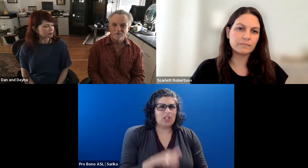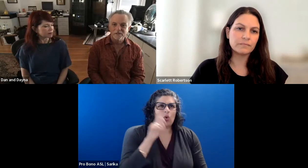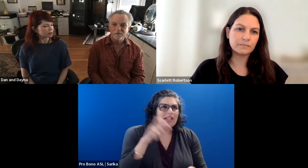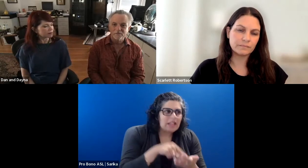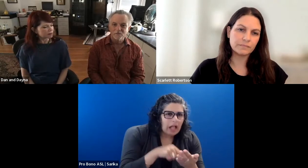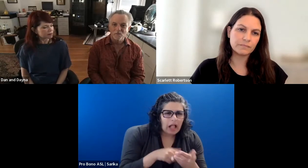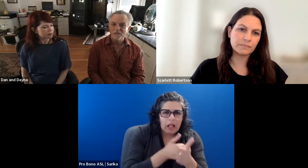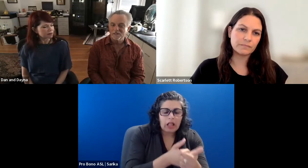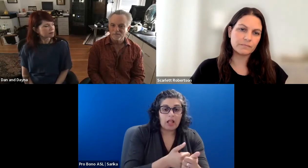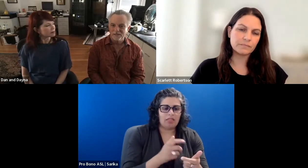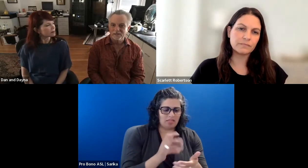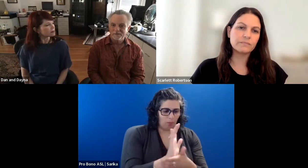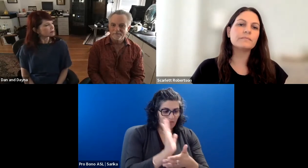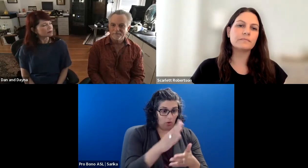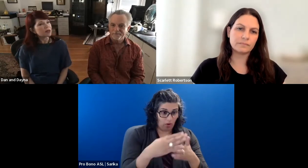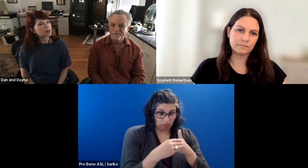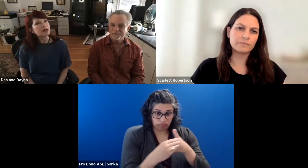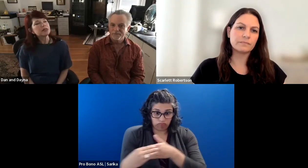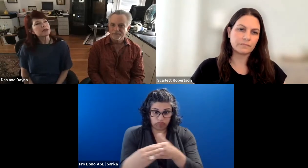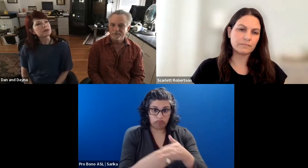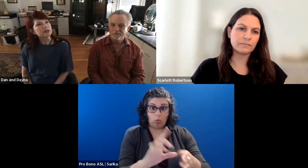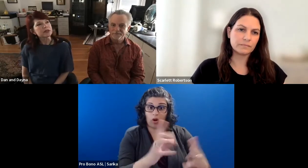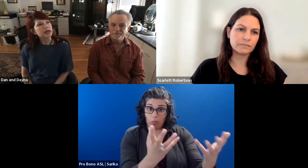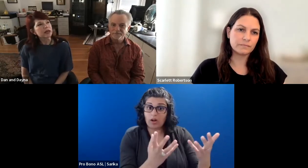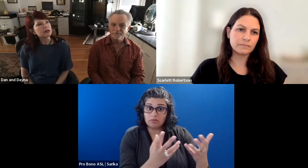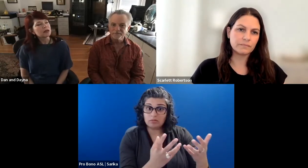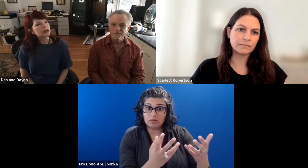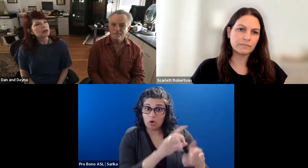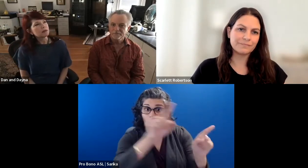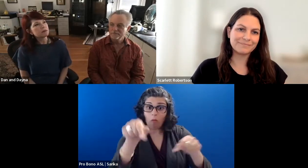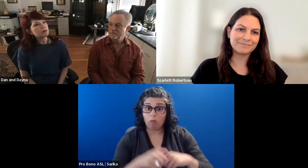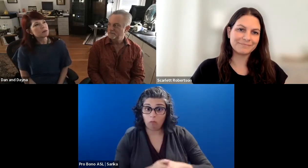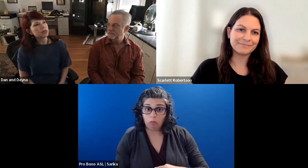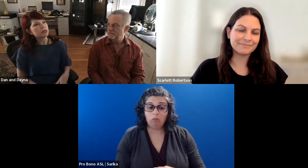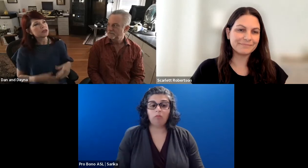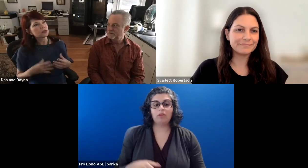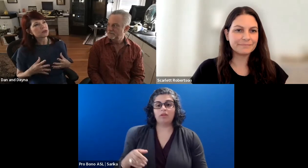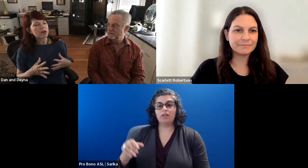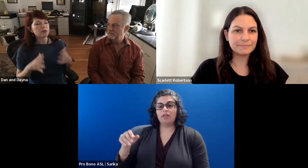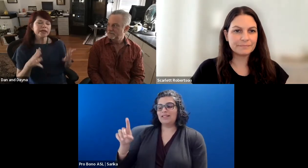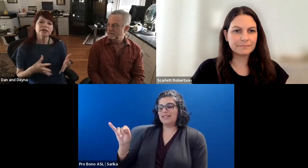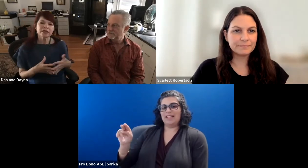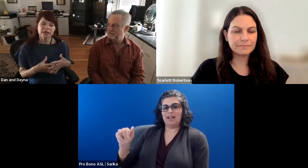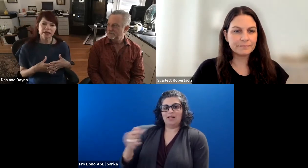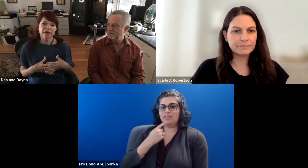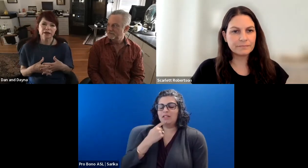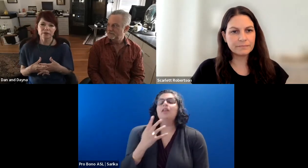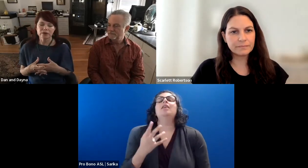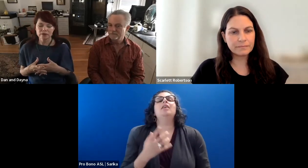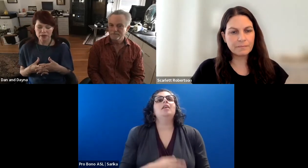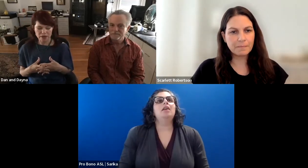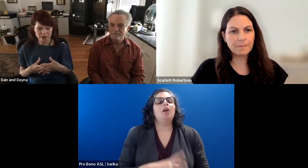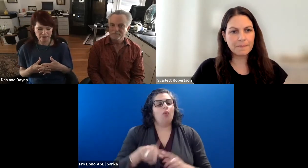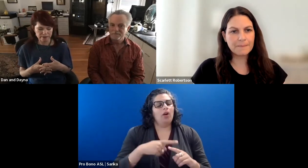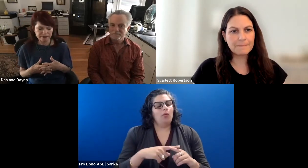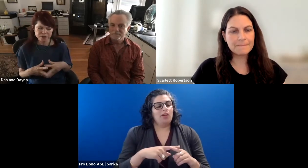direction where it really wants to be. I mean, the other thing is that we do, when we get into the editing